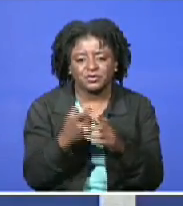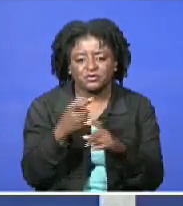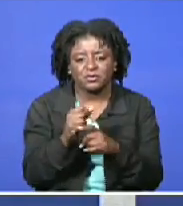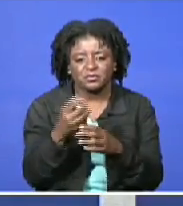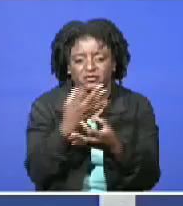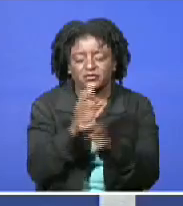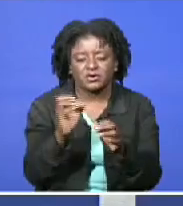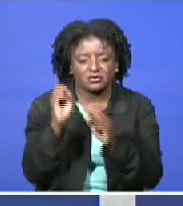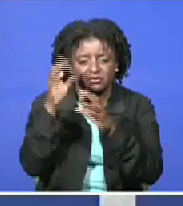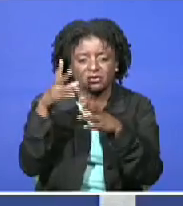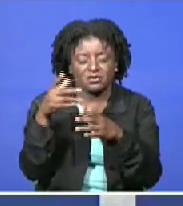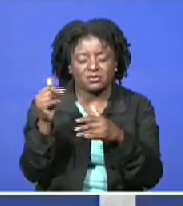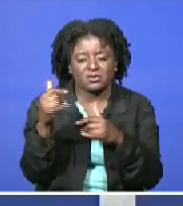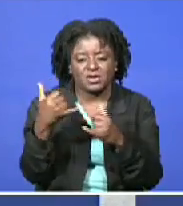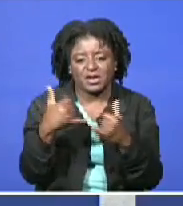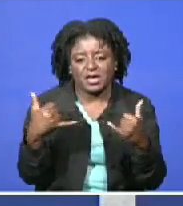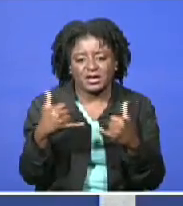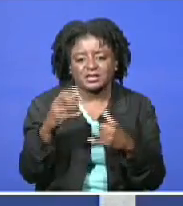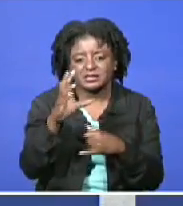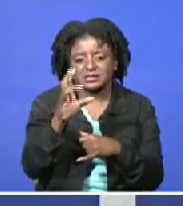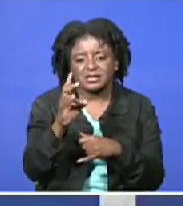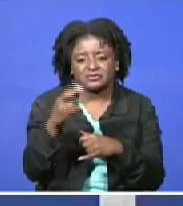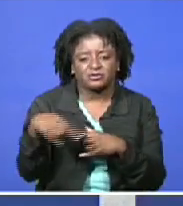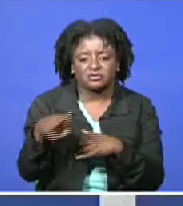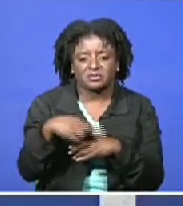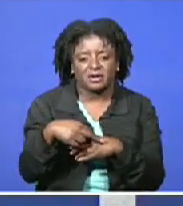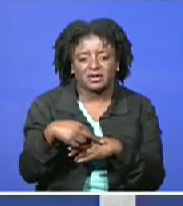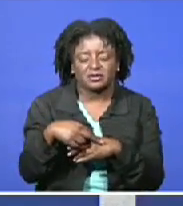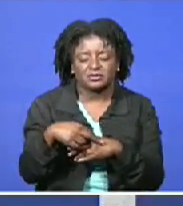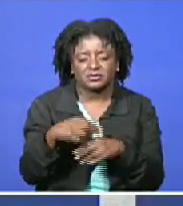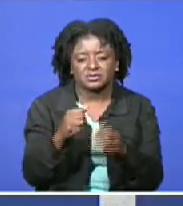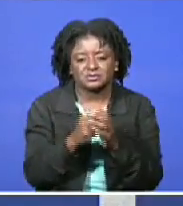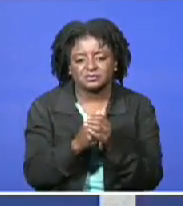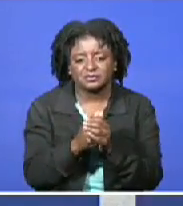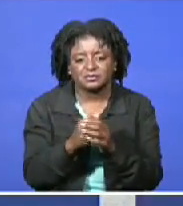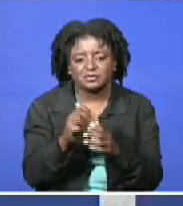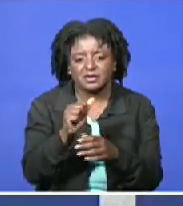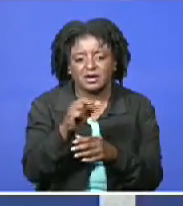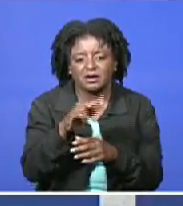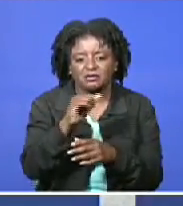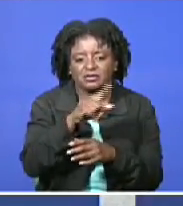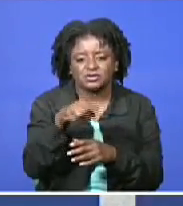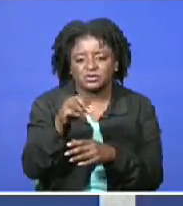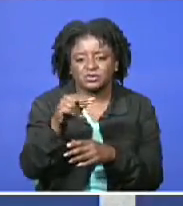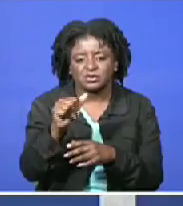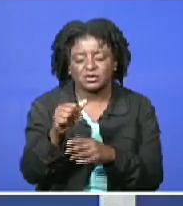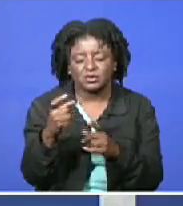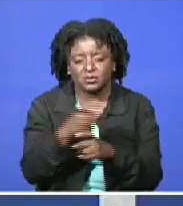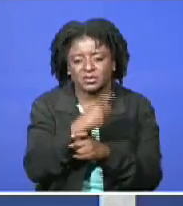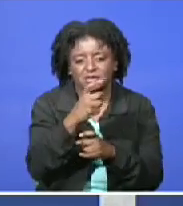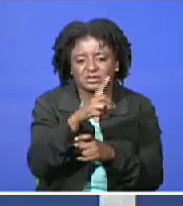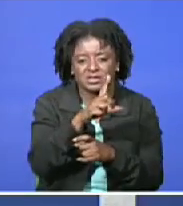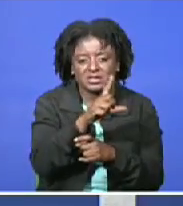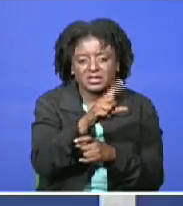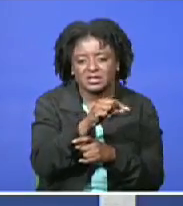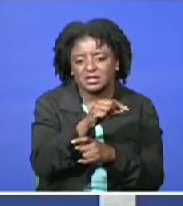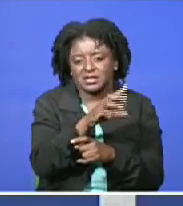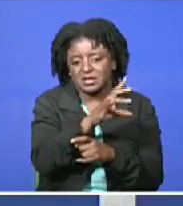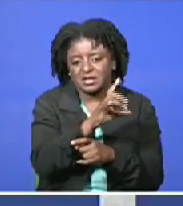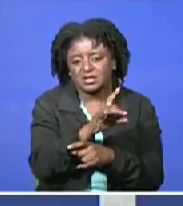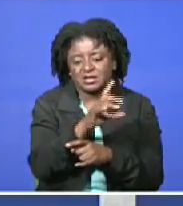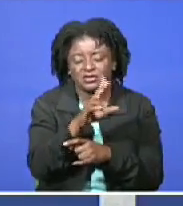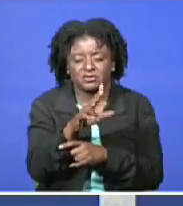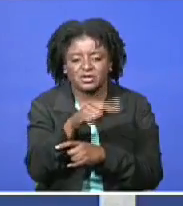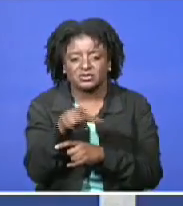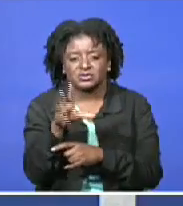line. He also had 7 rebounds, 3 blocks, 2 assists, and 2 steals. Arizona would prevail, though, 83-67. Up next